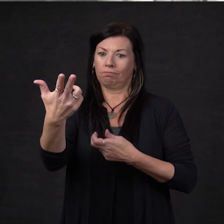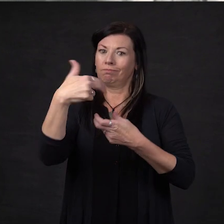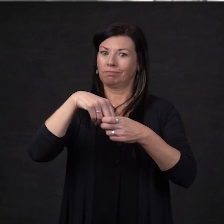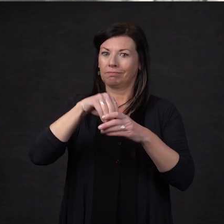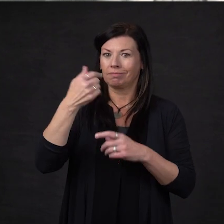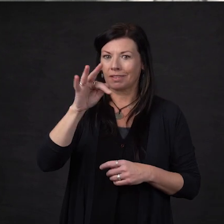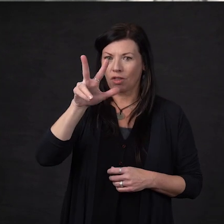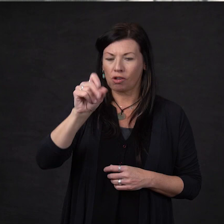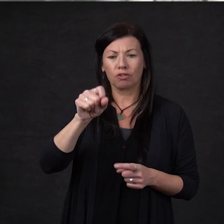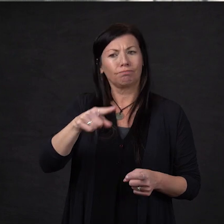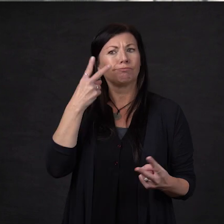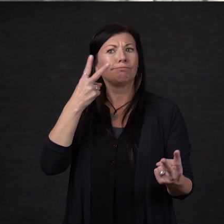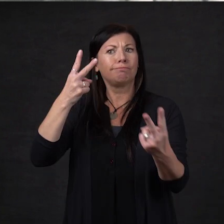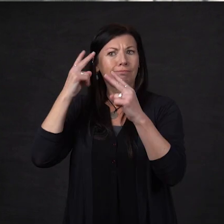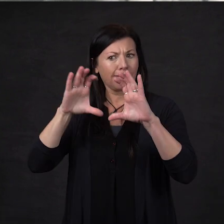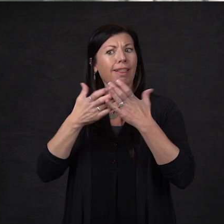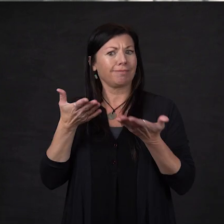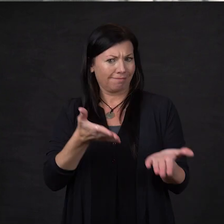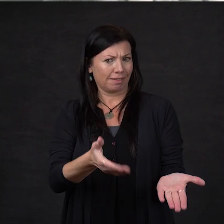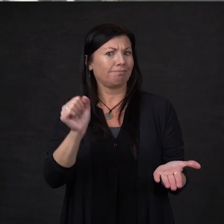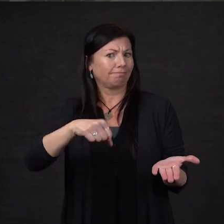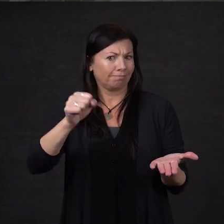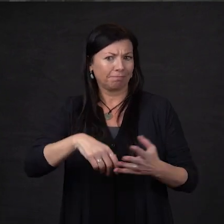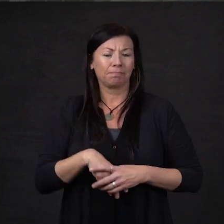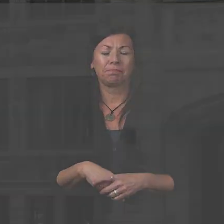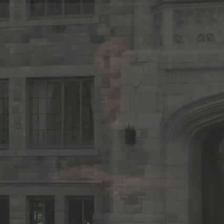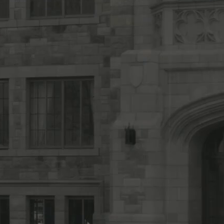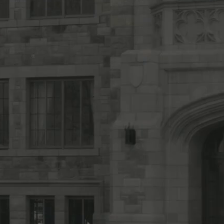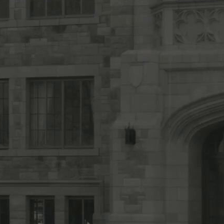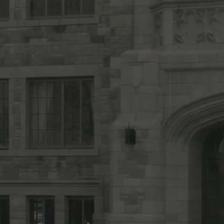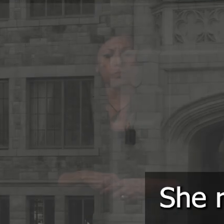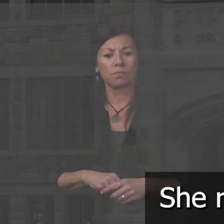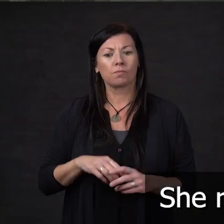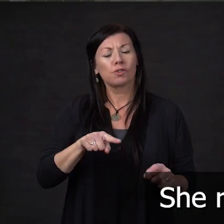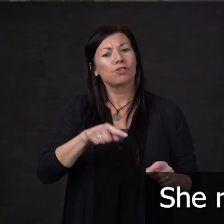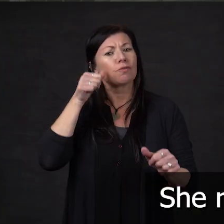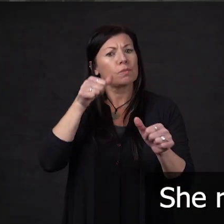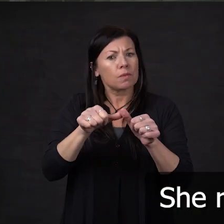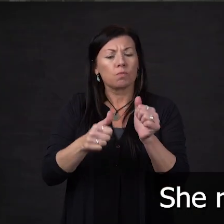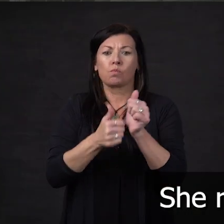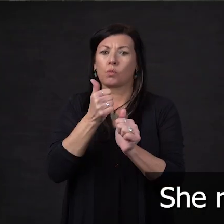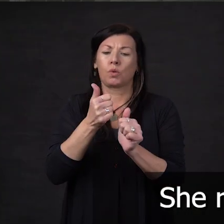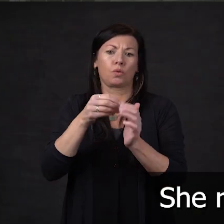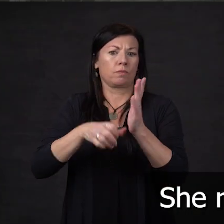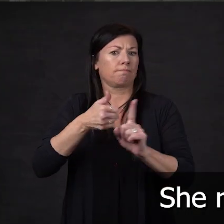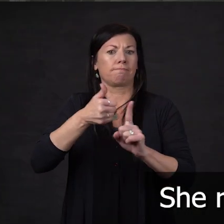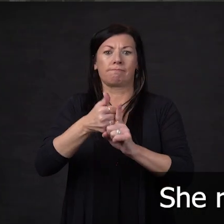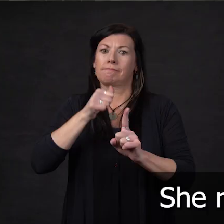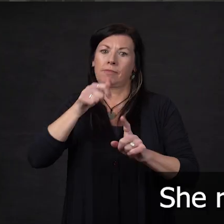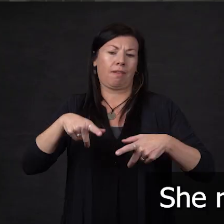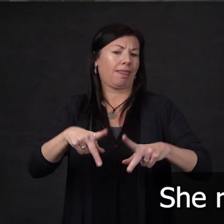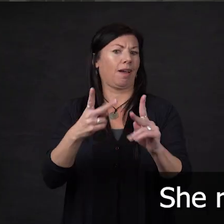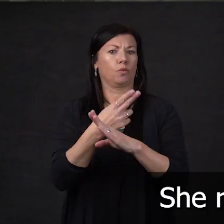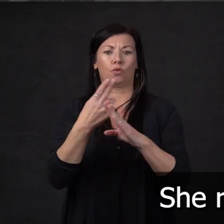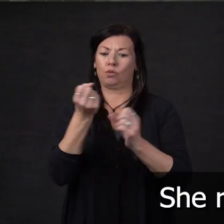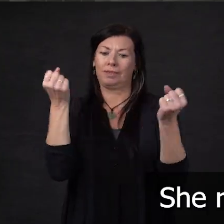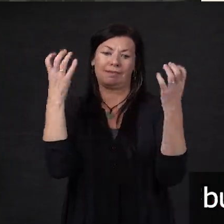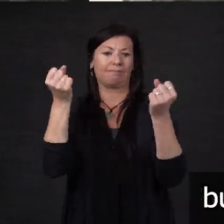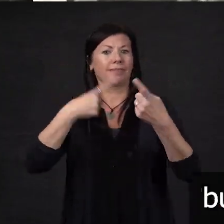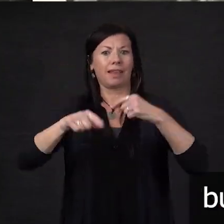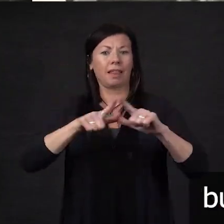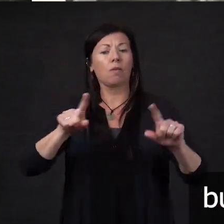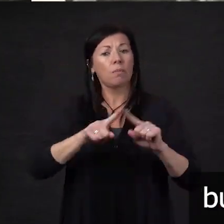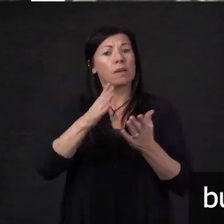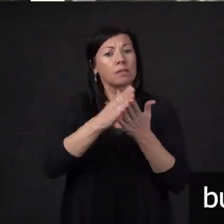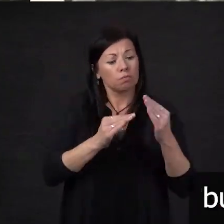classes there. Photo, Loretta on a wooden swing. She remembers how most students weren't allowed to use sign language,